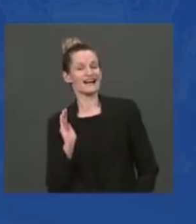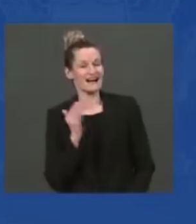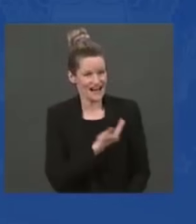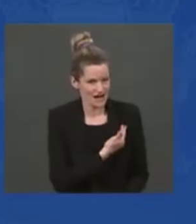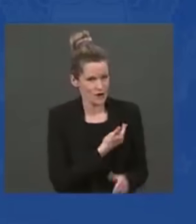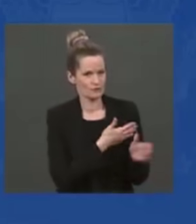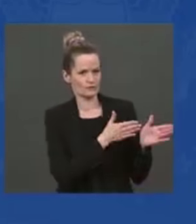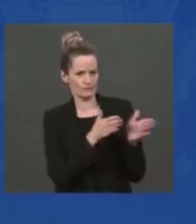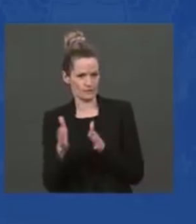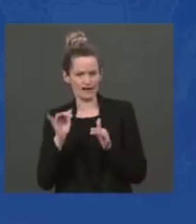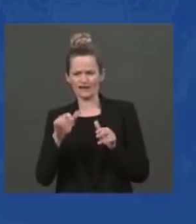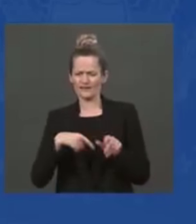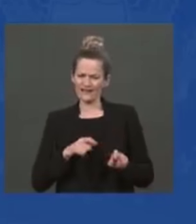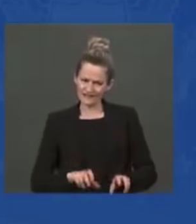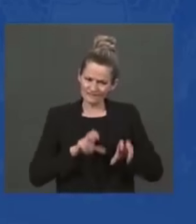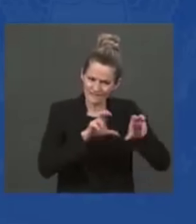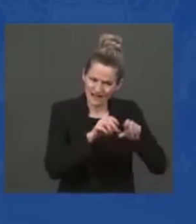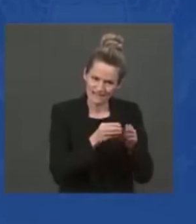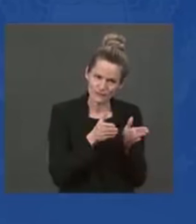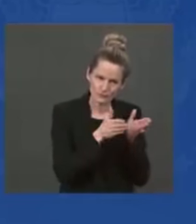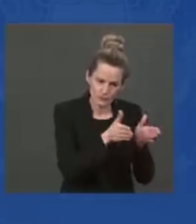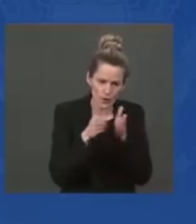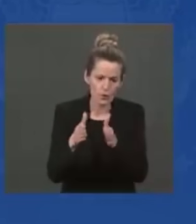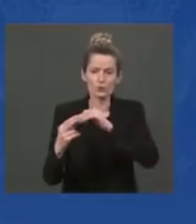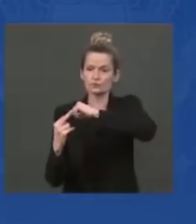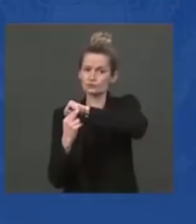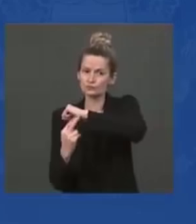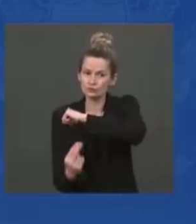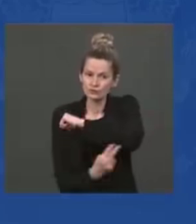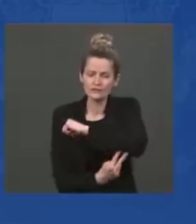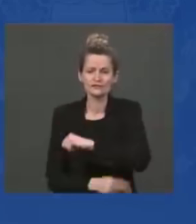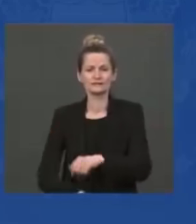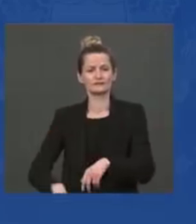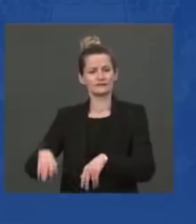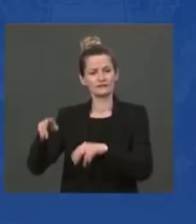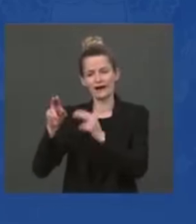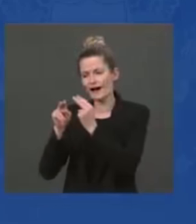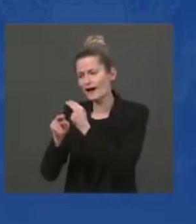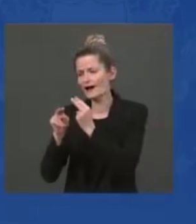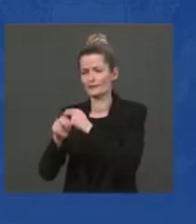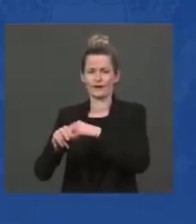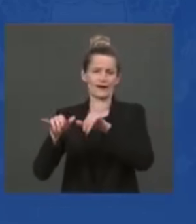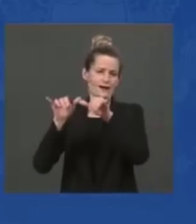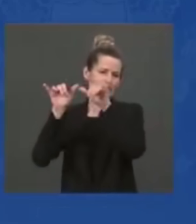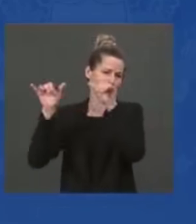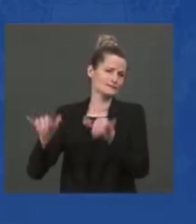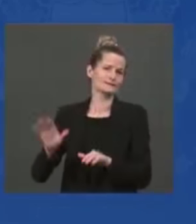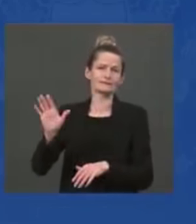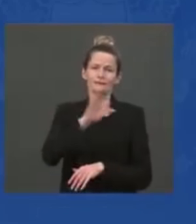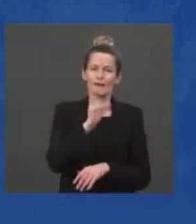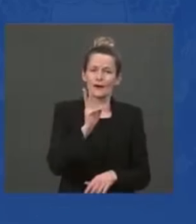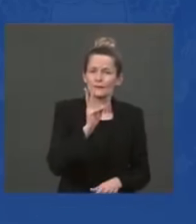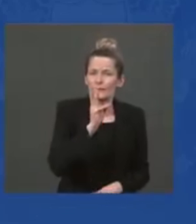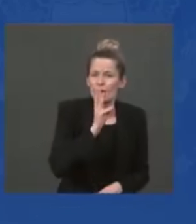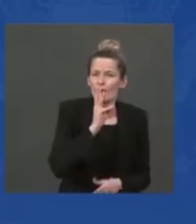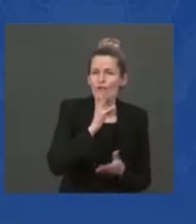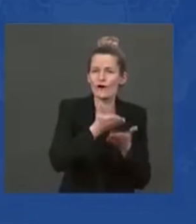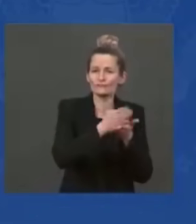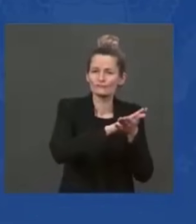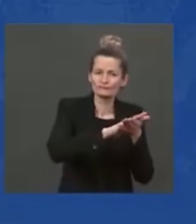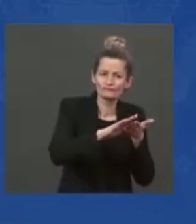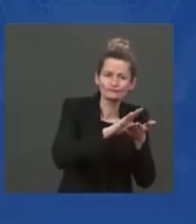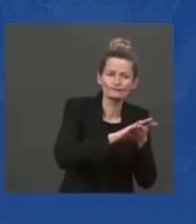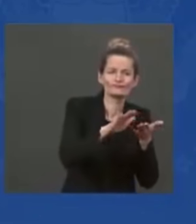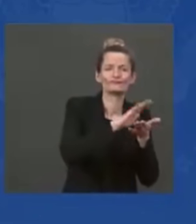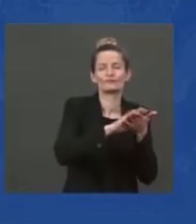highways, clean water in every home and every school, universal broadband, quality, affordable places